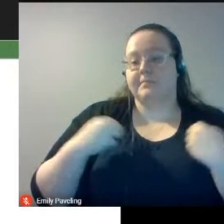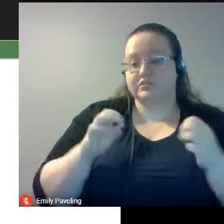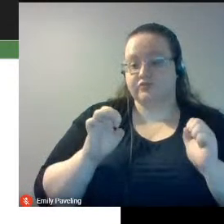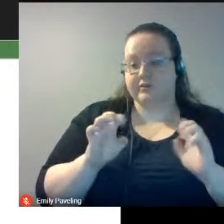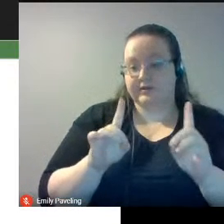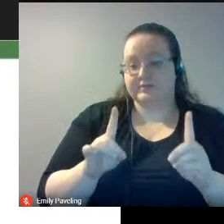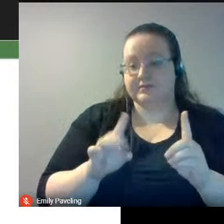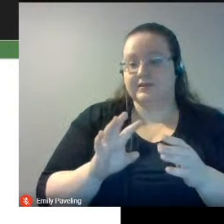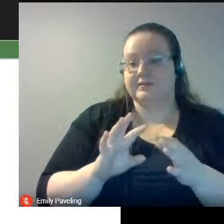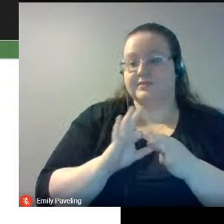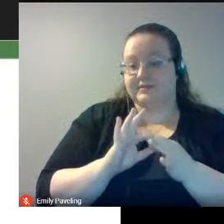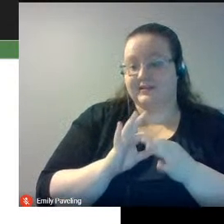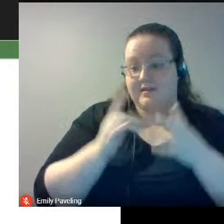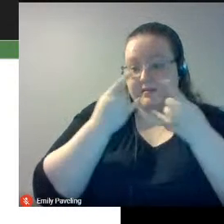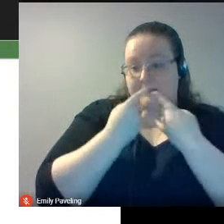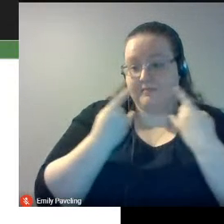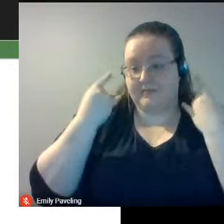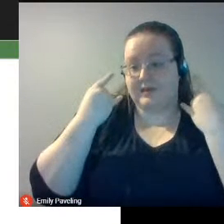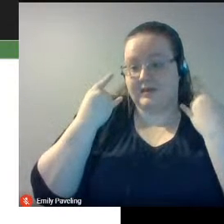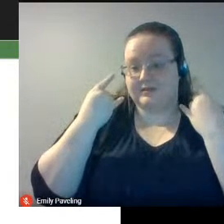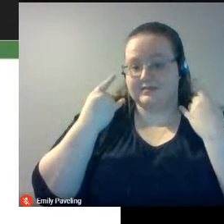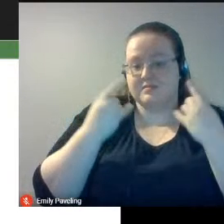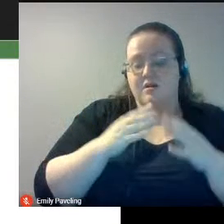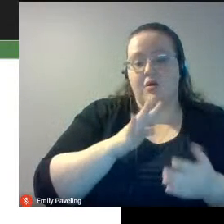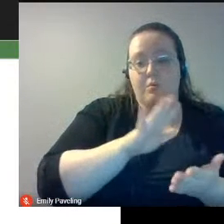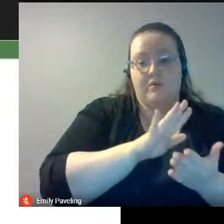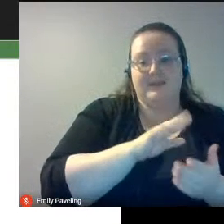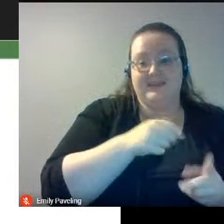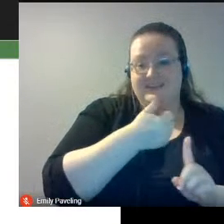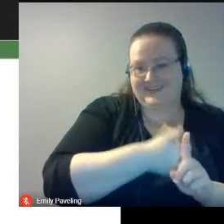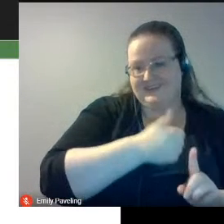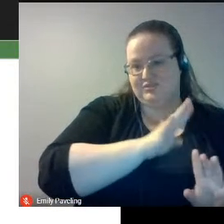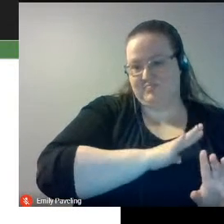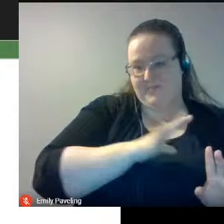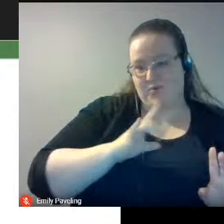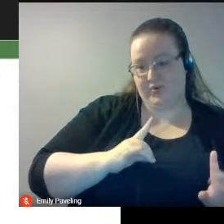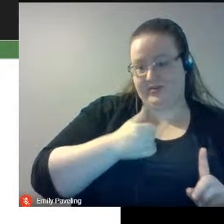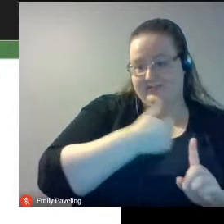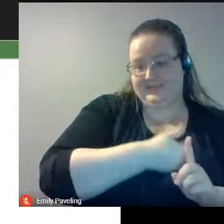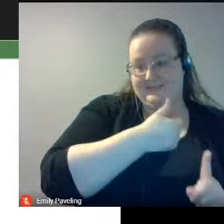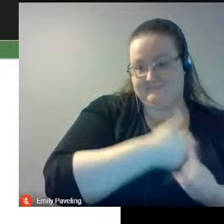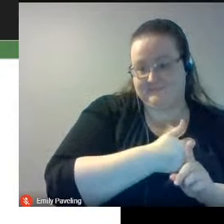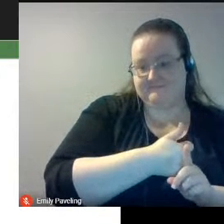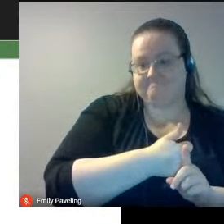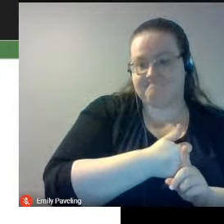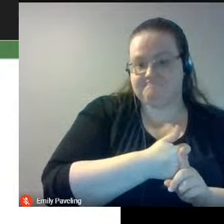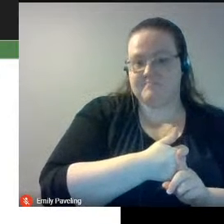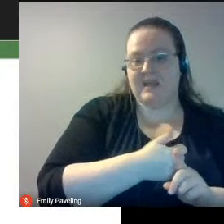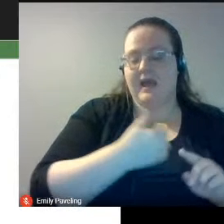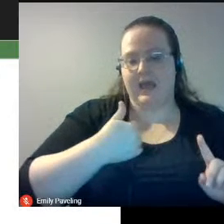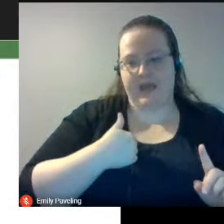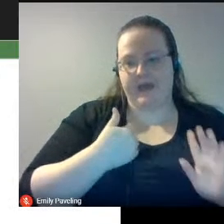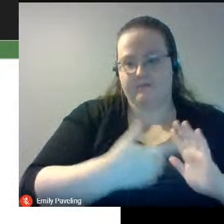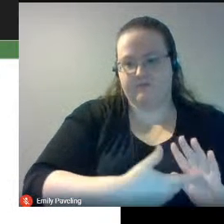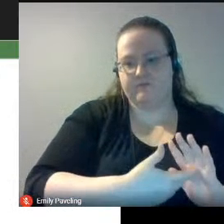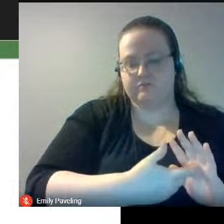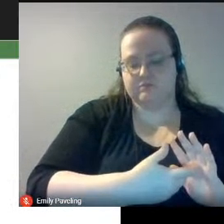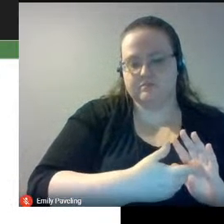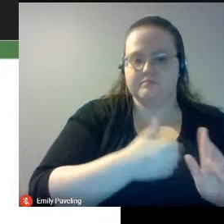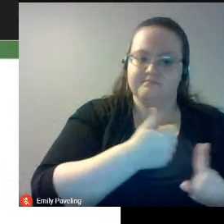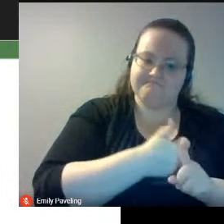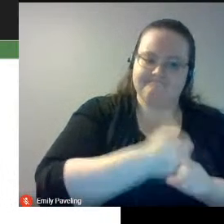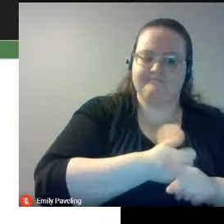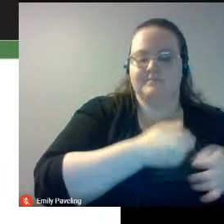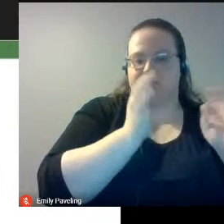related to masks and face coverings, but each board also has decision-making authority to exceed these minimum provincial